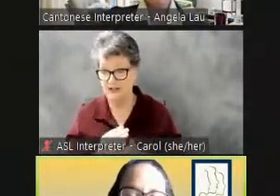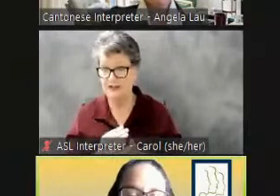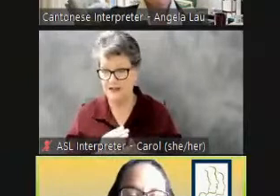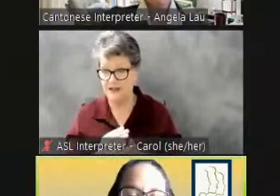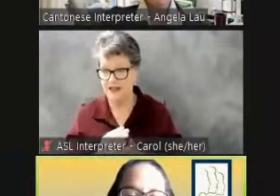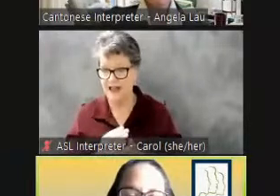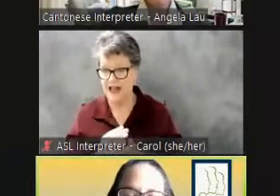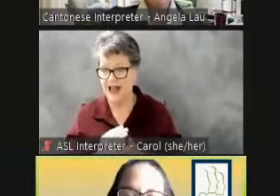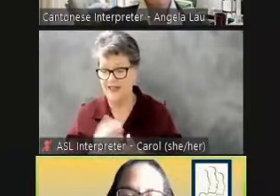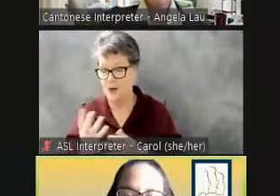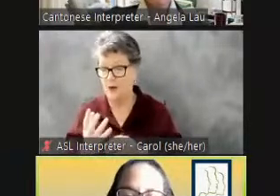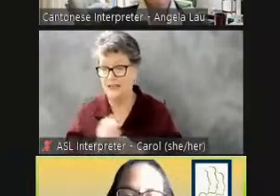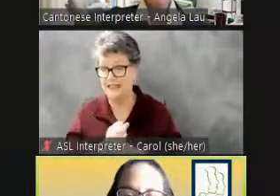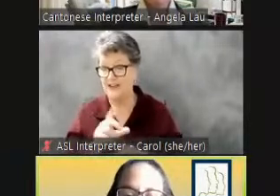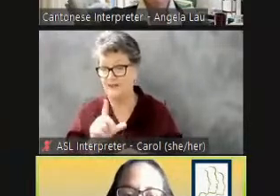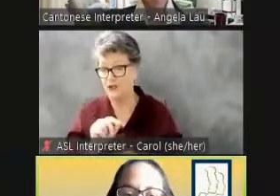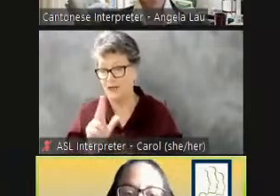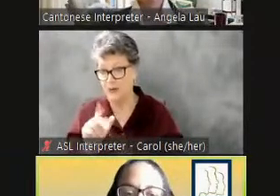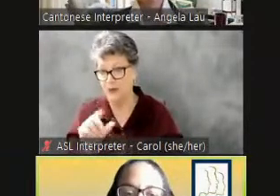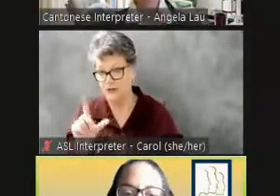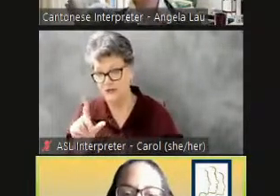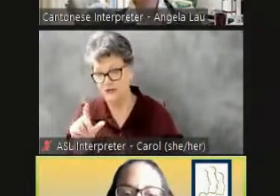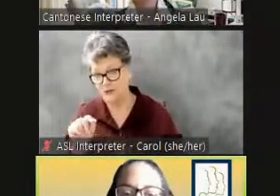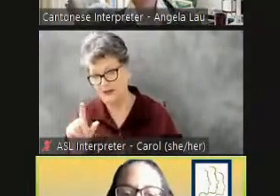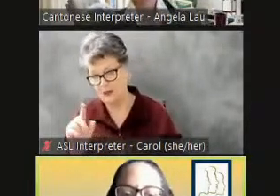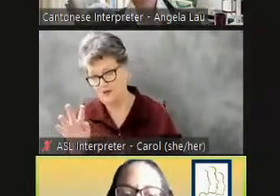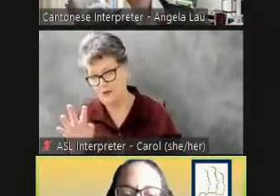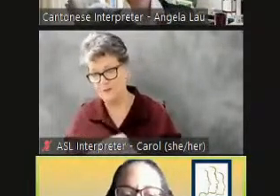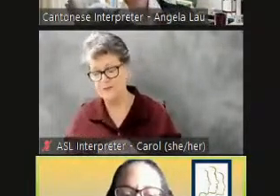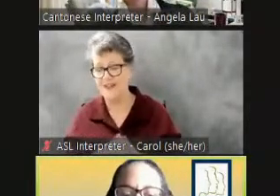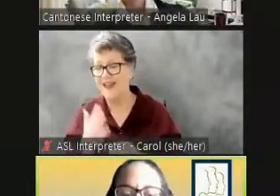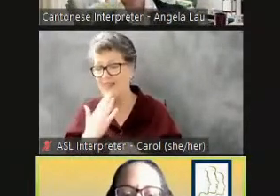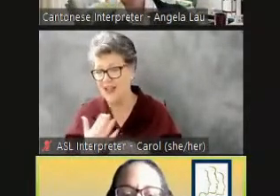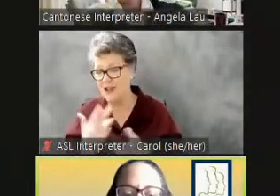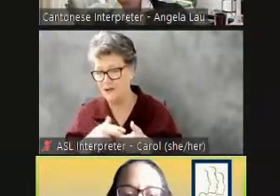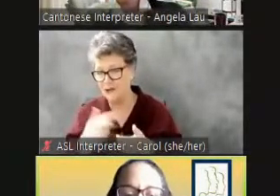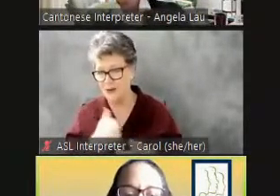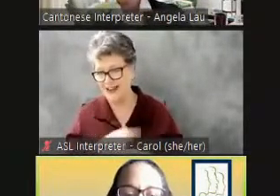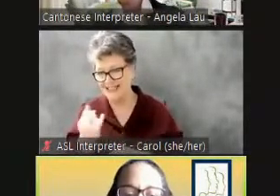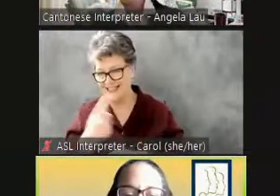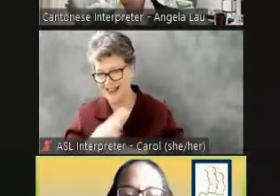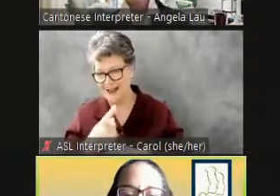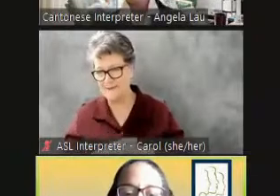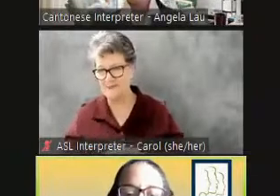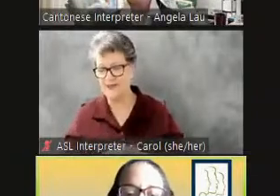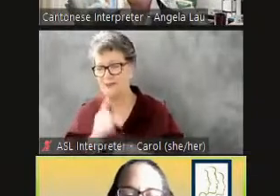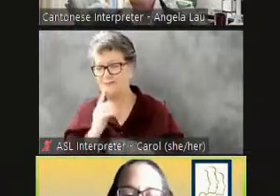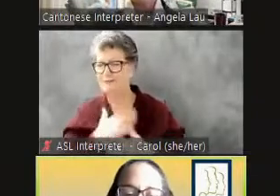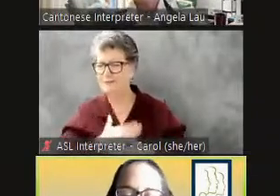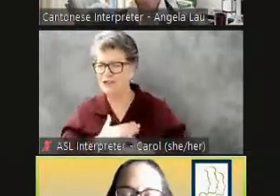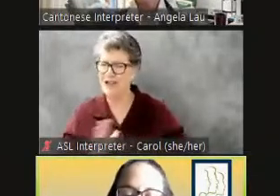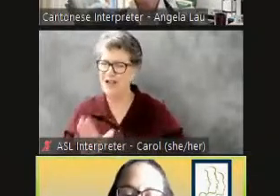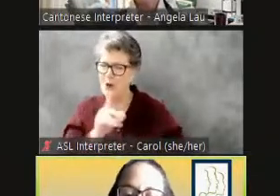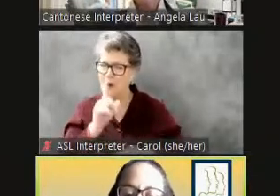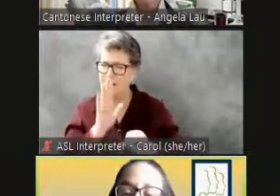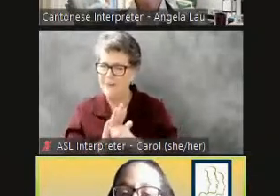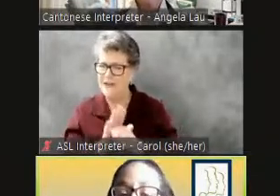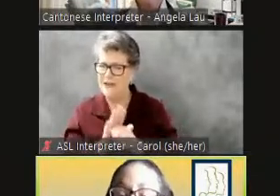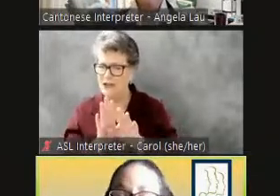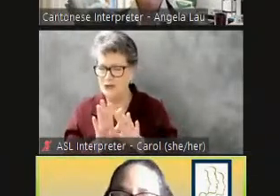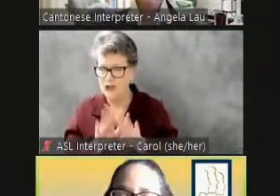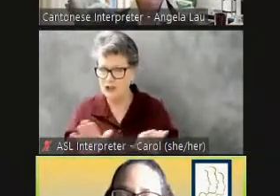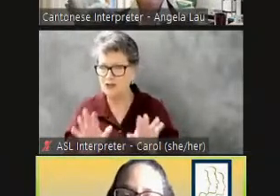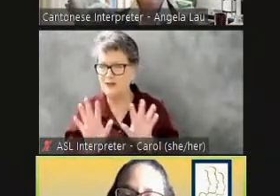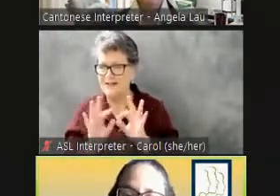and finalize for 23-24. So thank you for being with us today. We appreciate your commitment to children and families